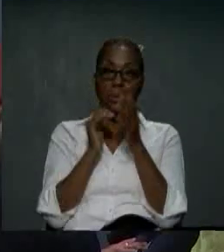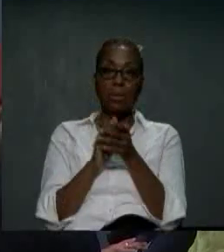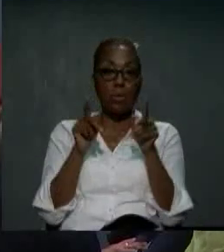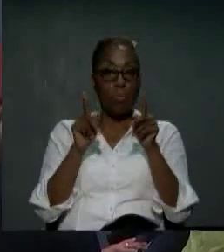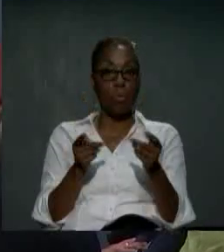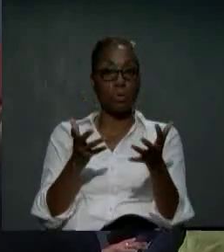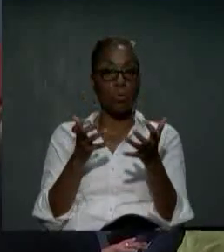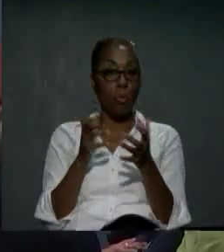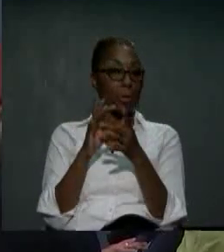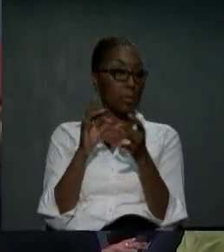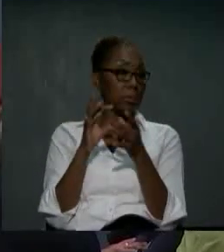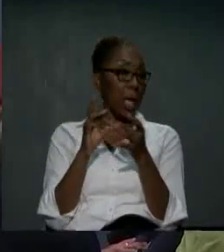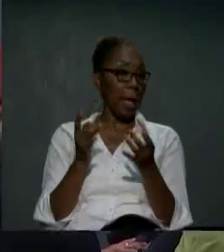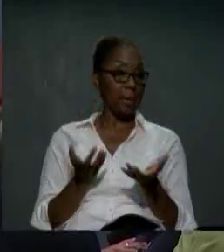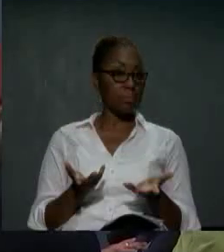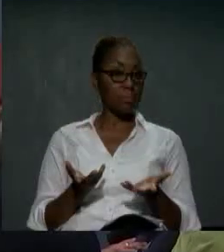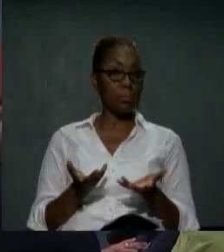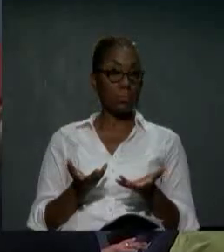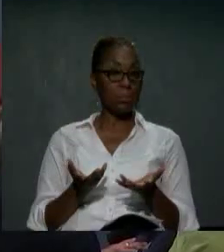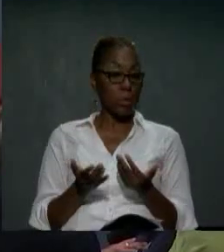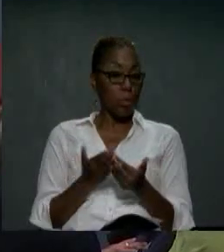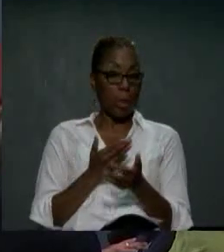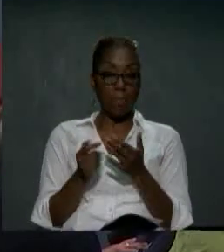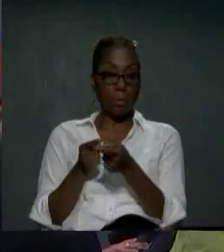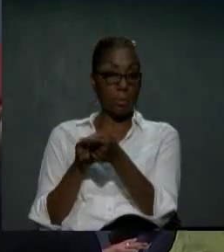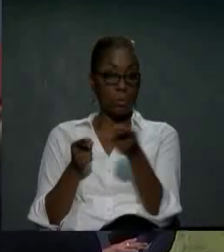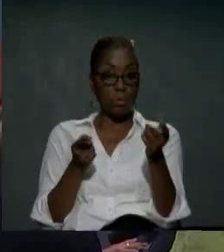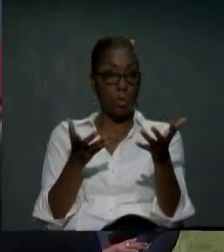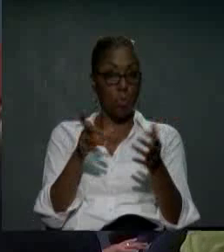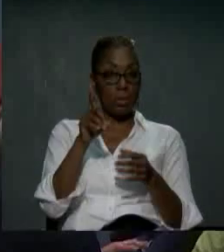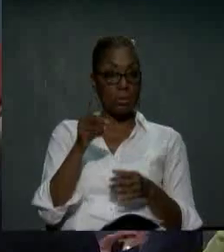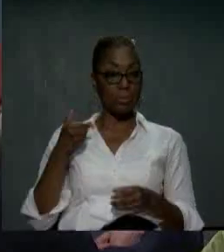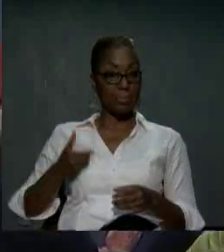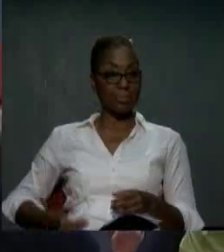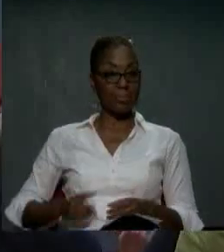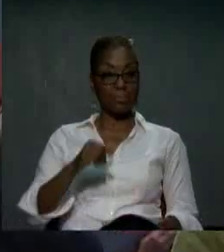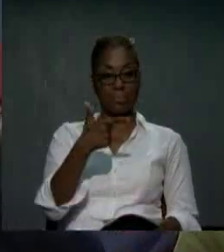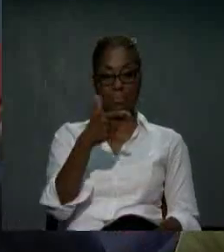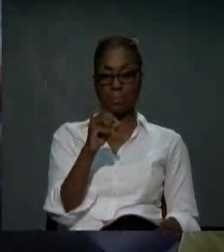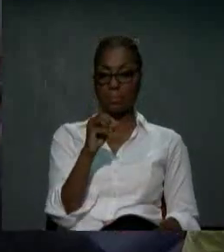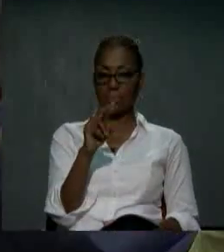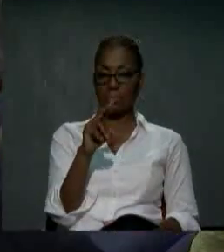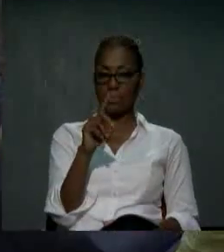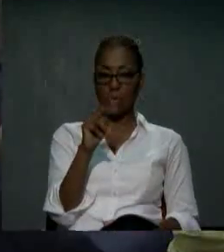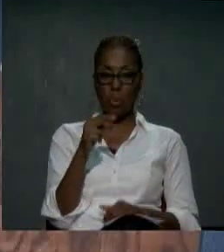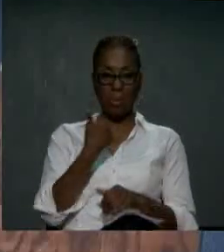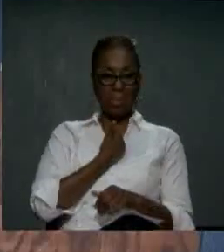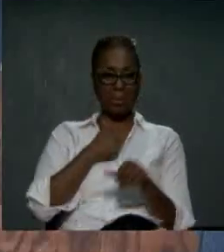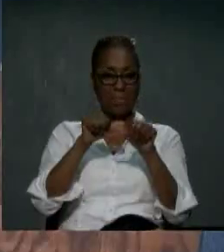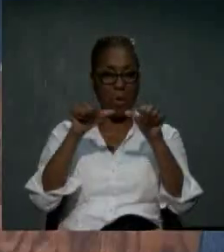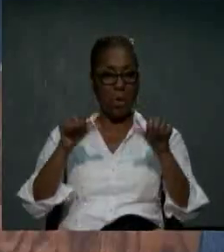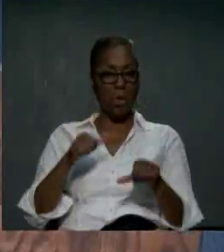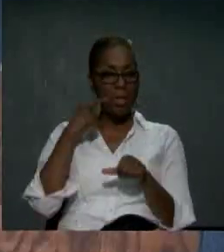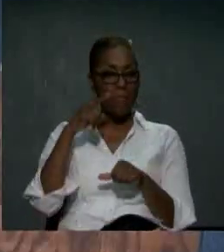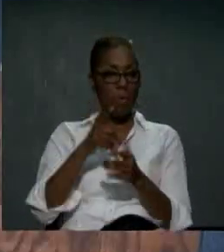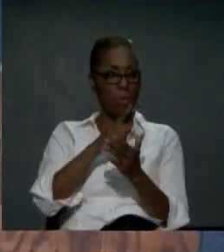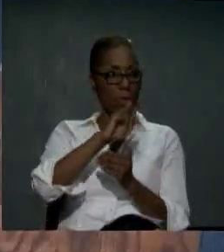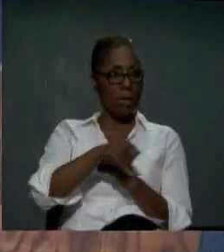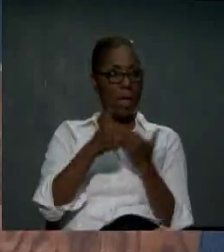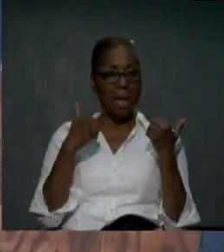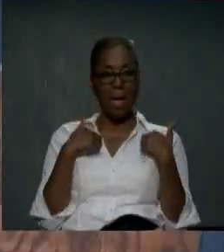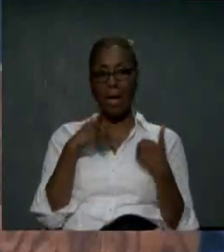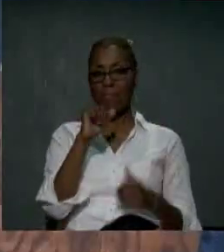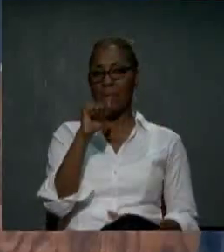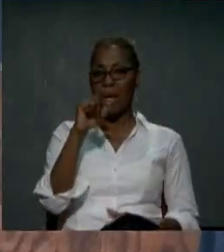person wants to say, or whatever you'd like to do. My name's Gordon Duckworth. I'm the architect for the project, and I've got Alan Smith, who's the